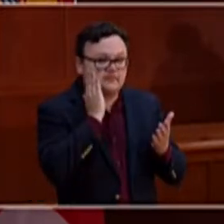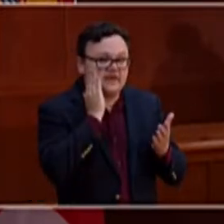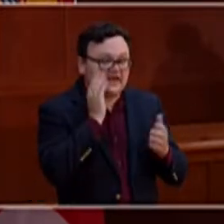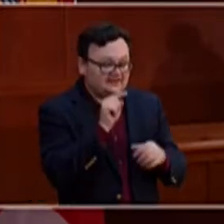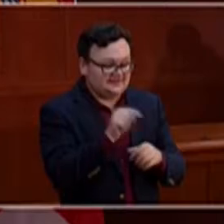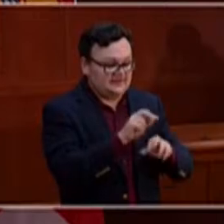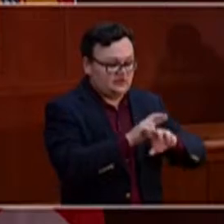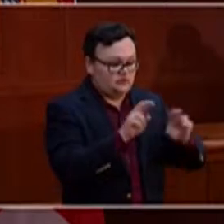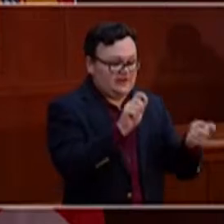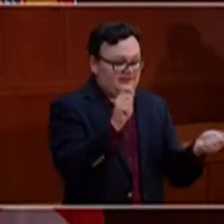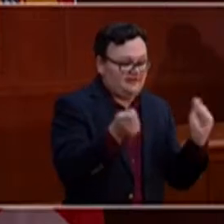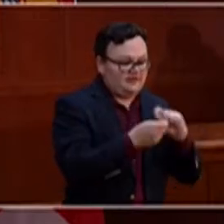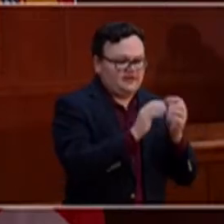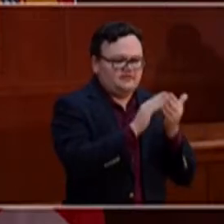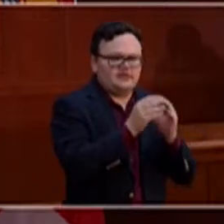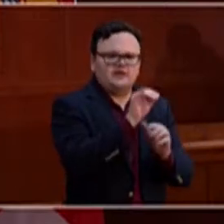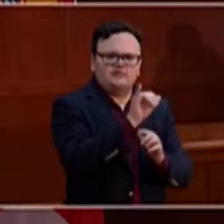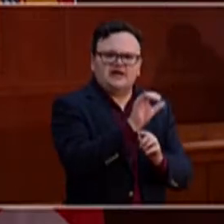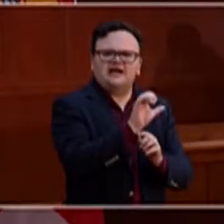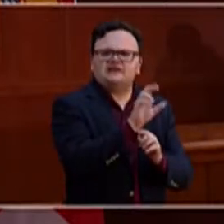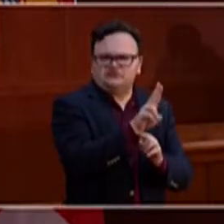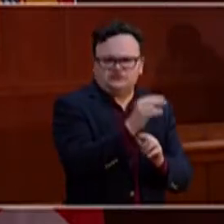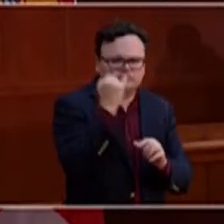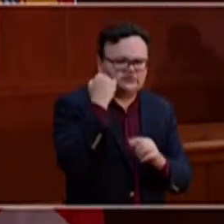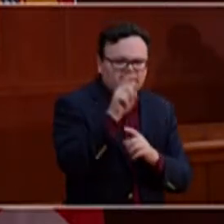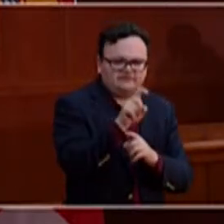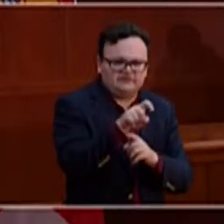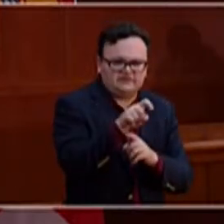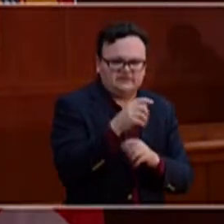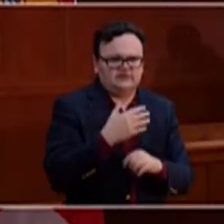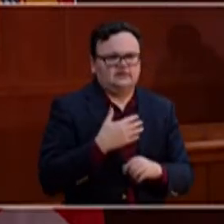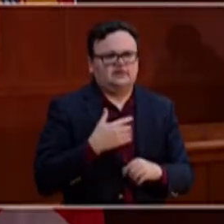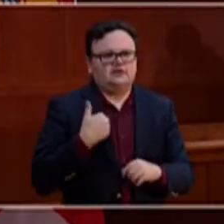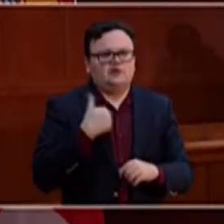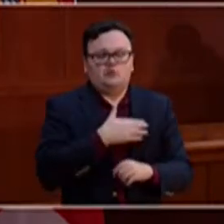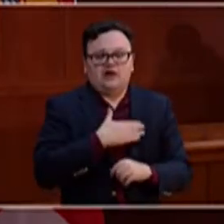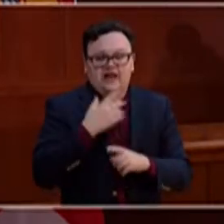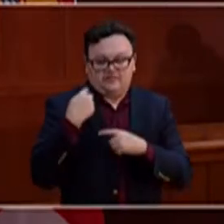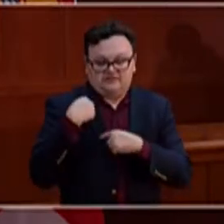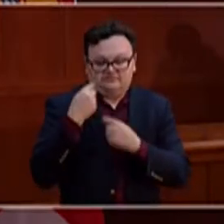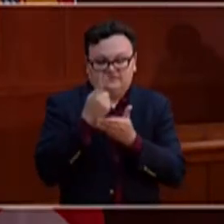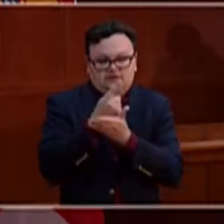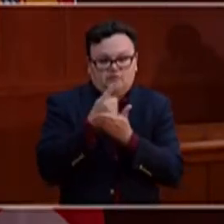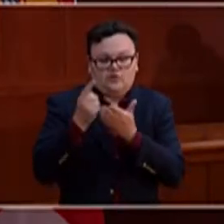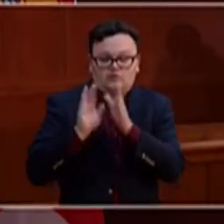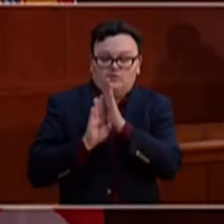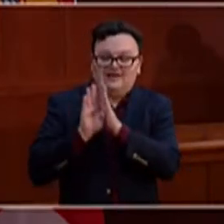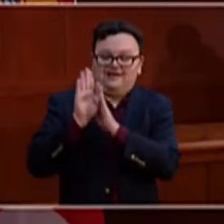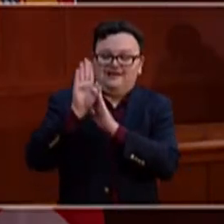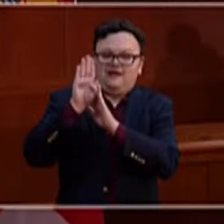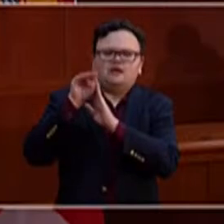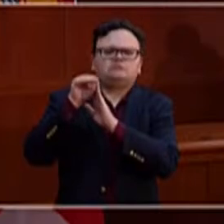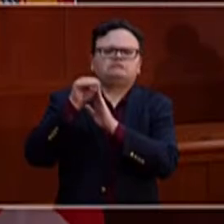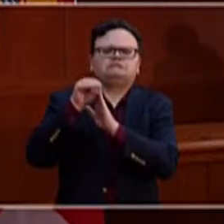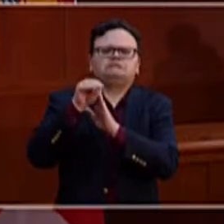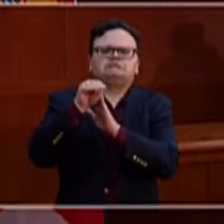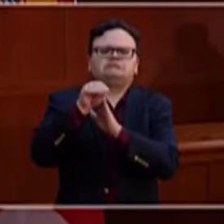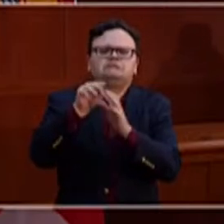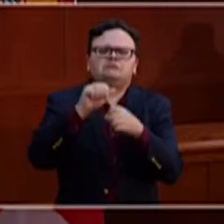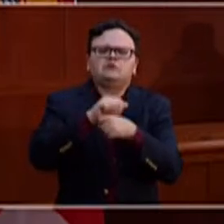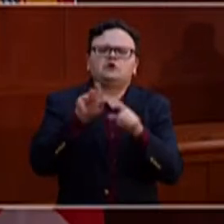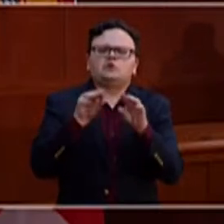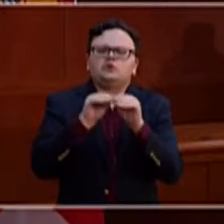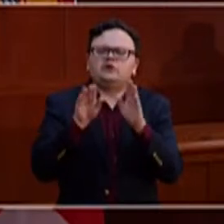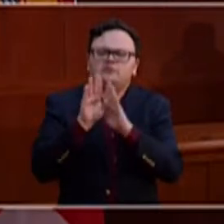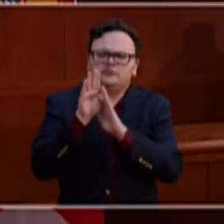And so we're ready, and we're thankful that we've seen the flattening in the last week. Each of our counties that we look after in Advent